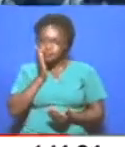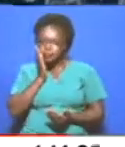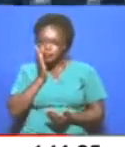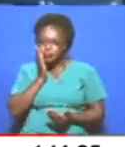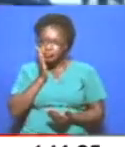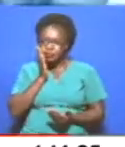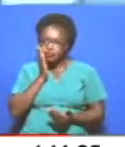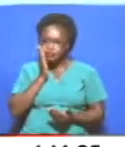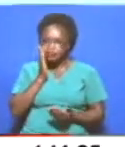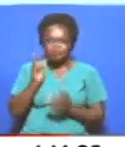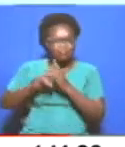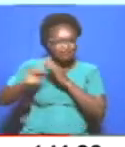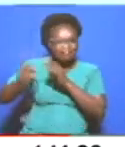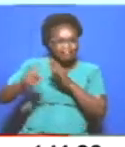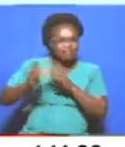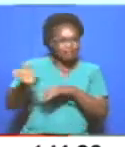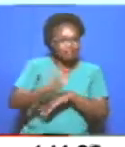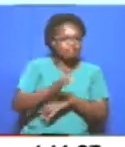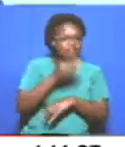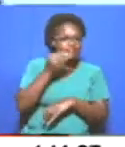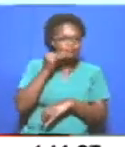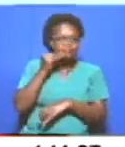wakimbia nyumbani.